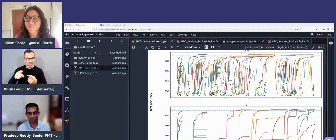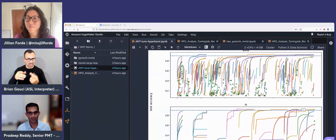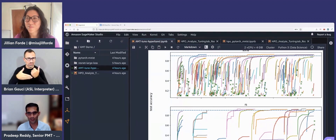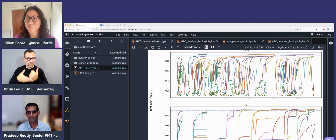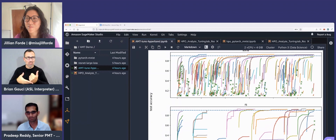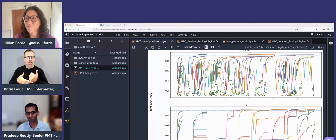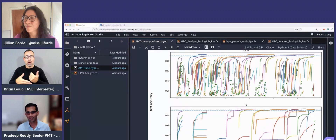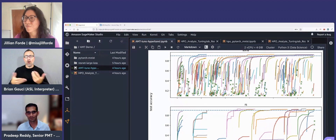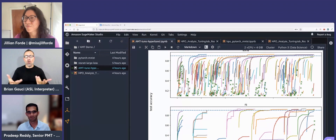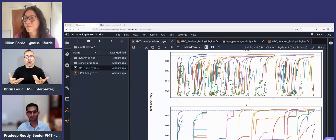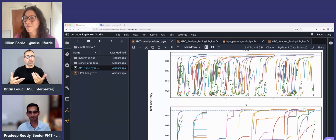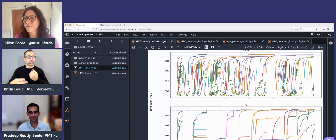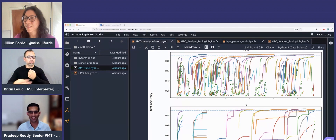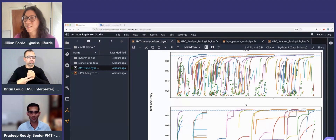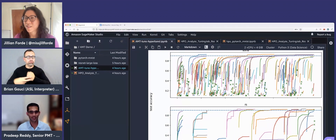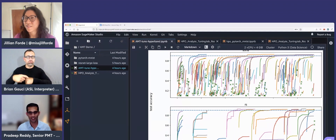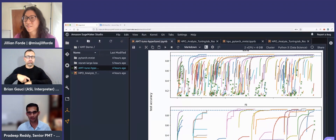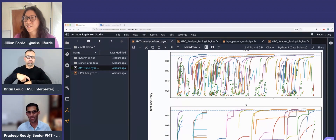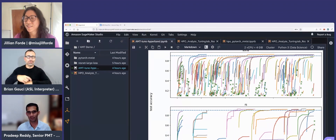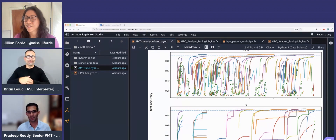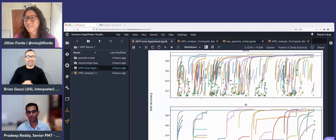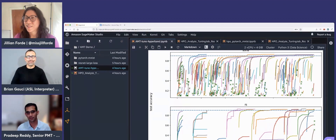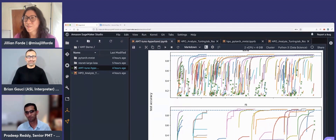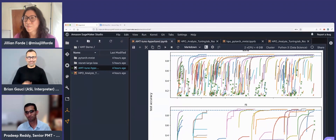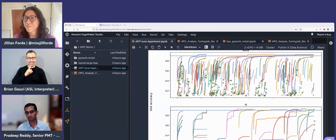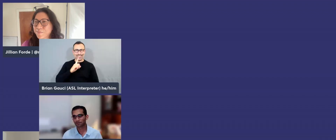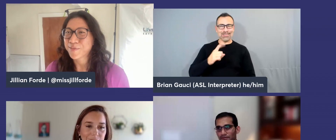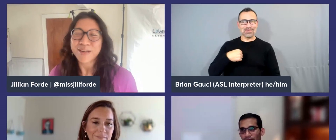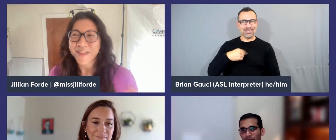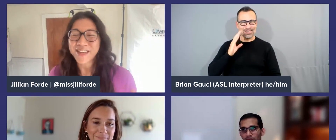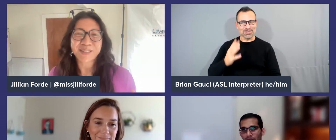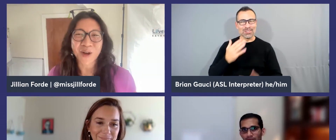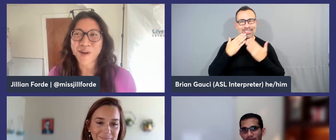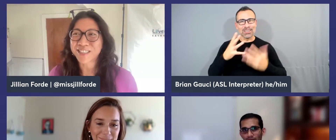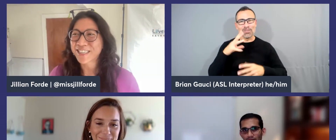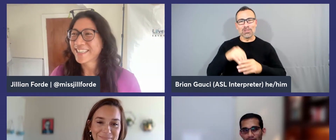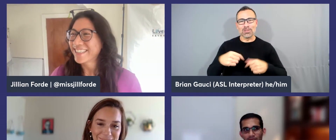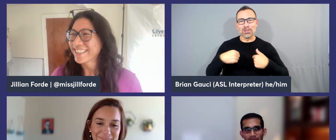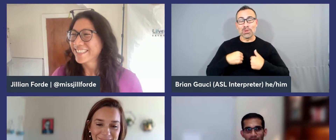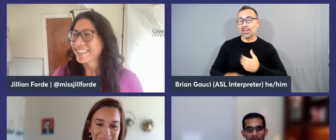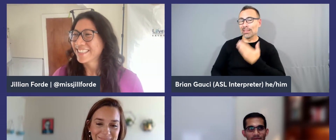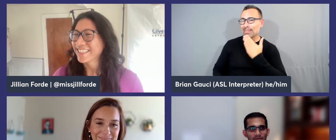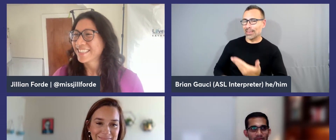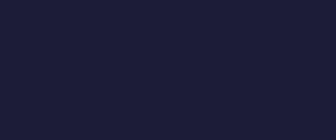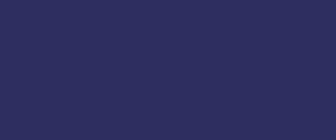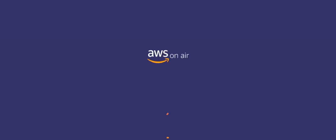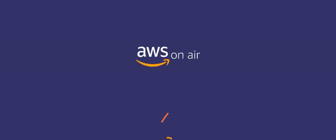Absolutely, yeah. Thank you for having me on the show. Thank you so much.